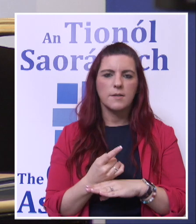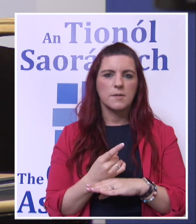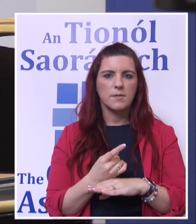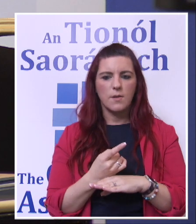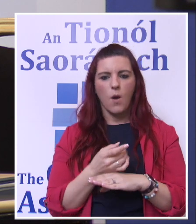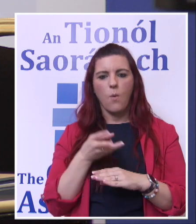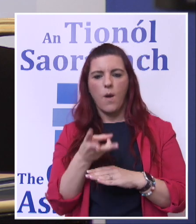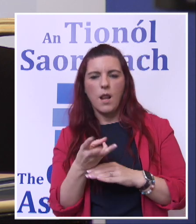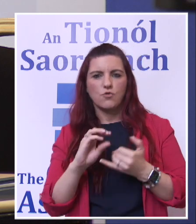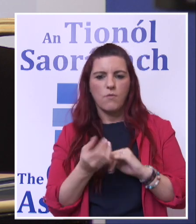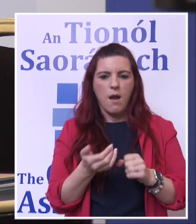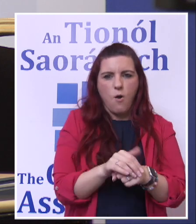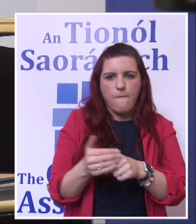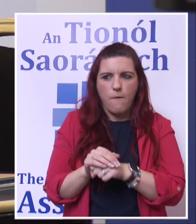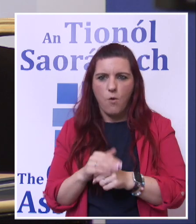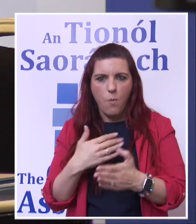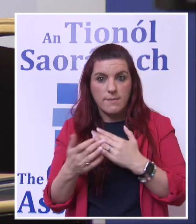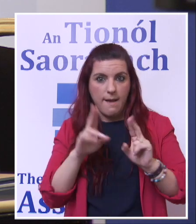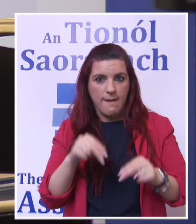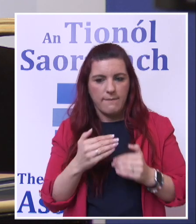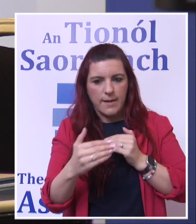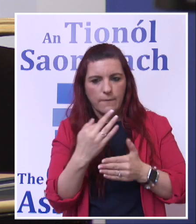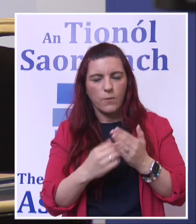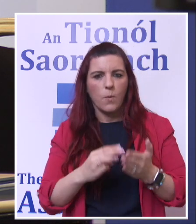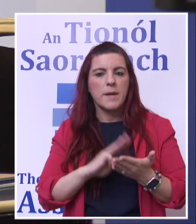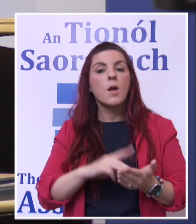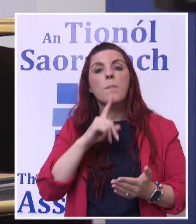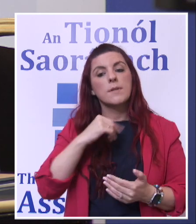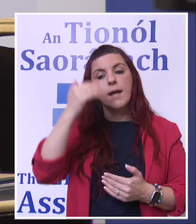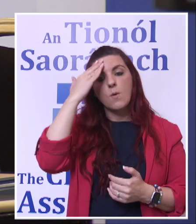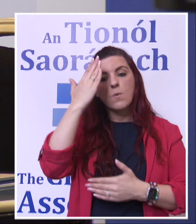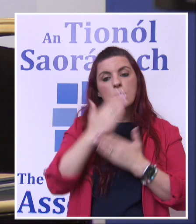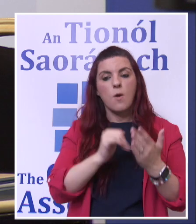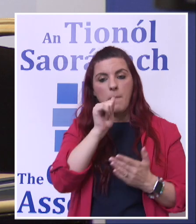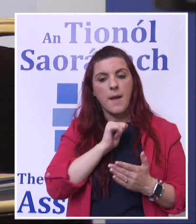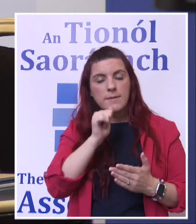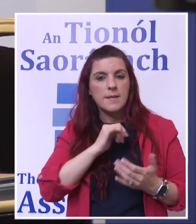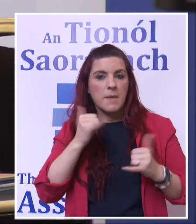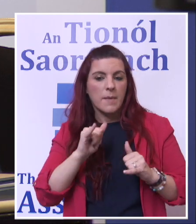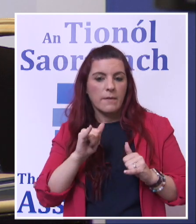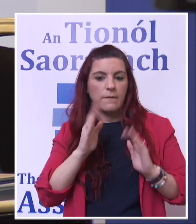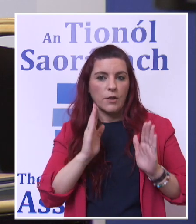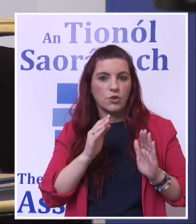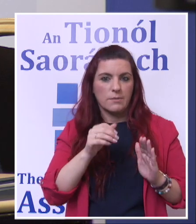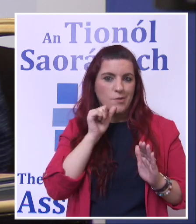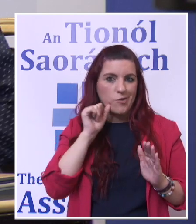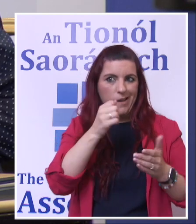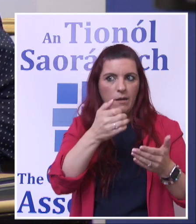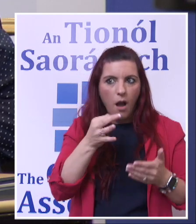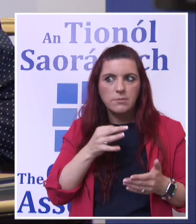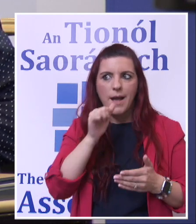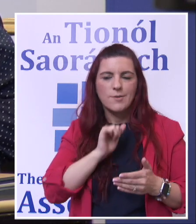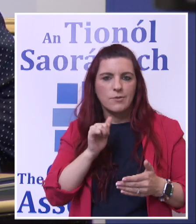I can over the next few minutes, knowing I think that some answers were probably provided yesterday